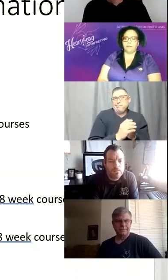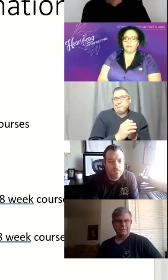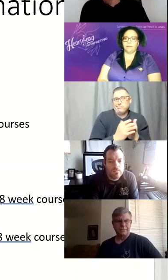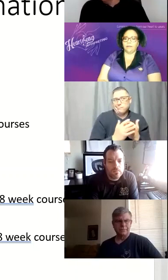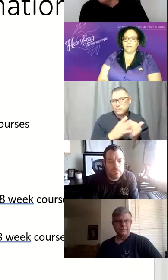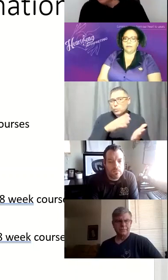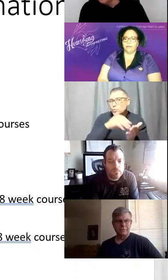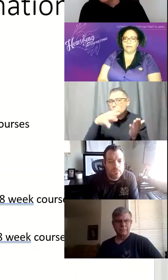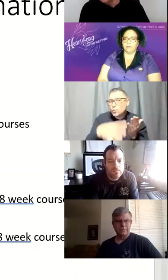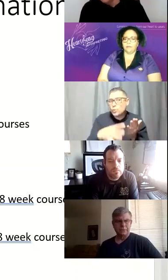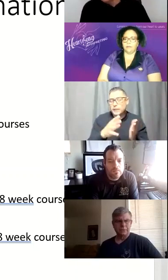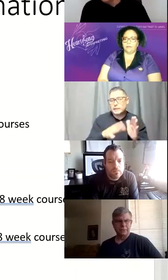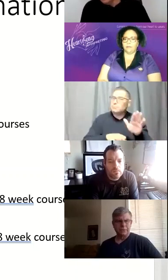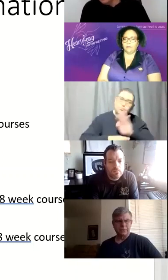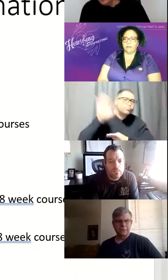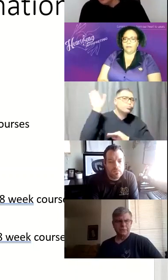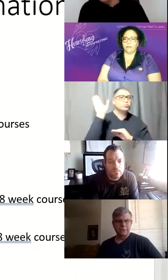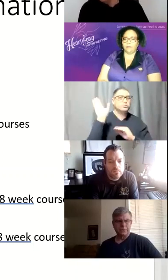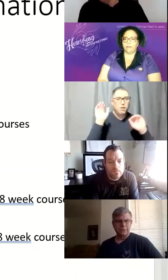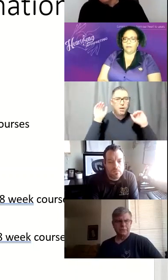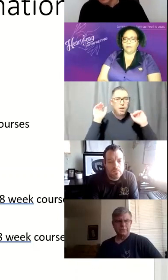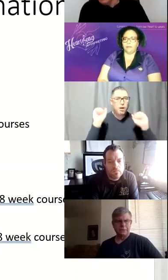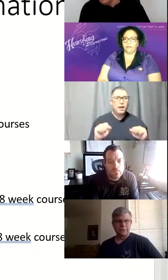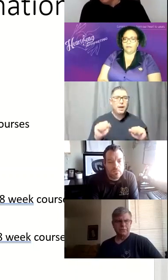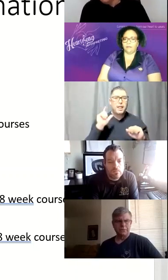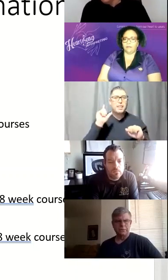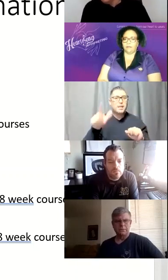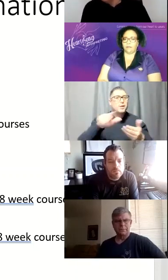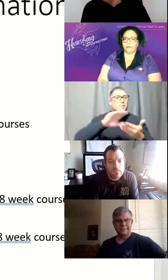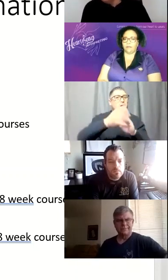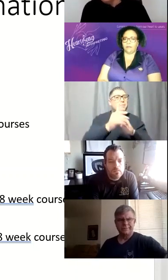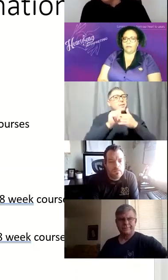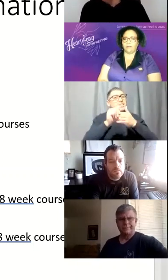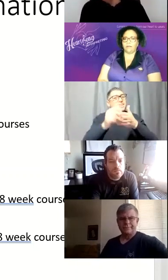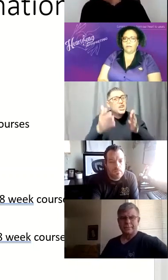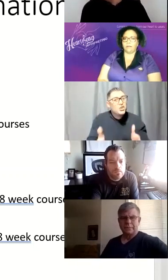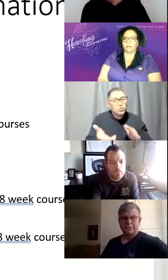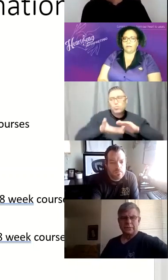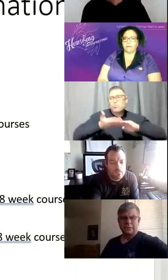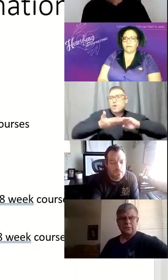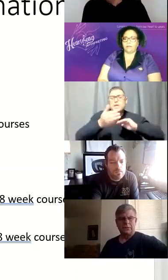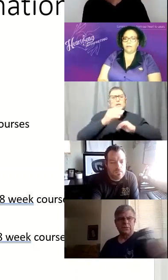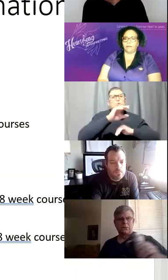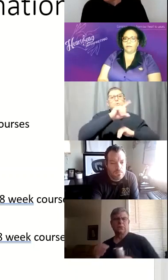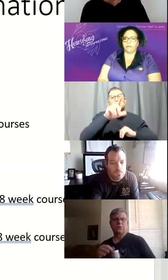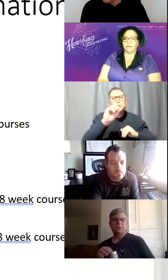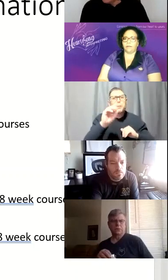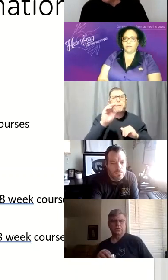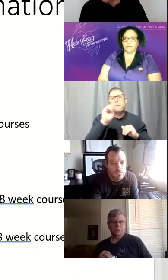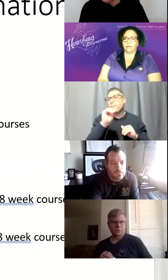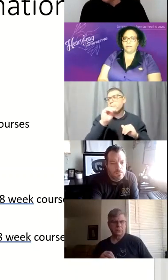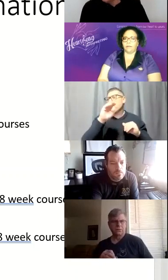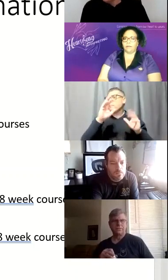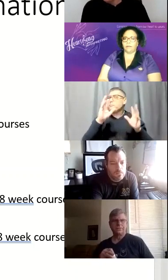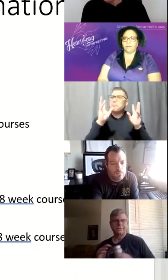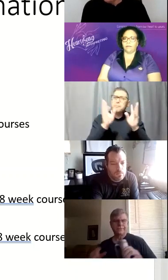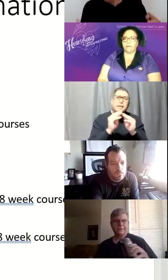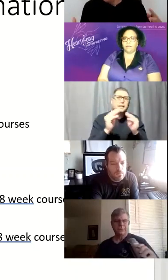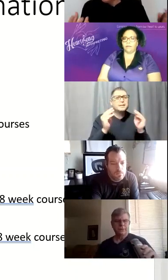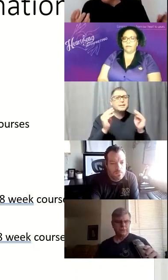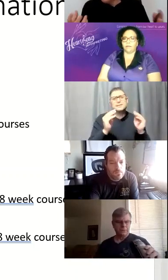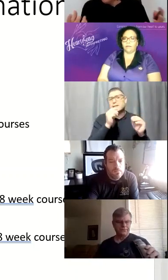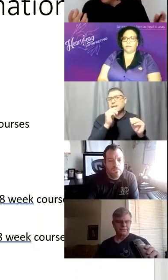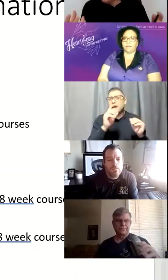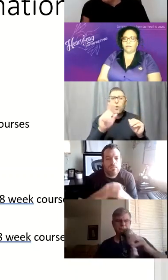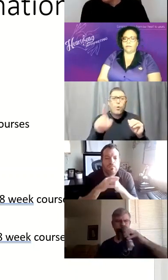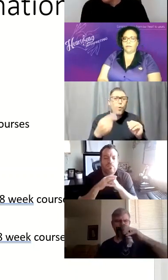students that excel in this, to be leaders in running these Zoom meetings in which people are just practicing ASL. And part